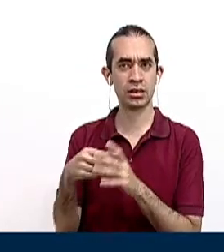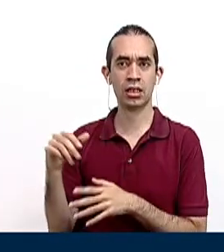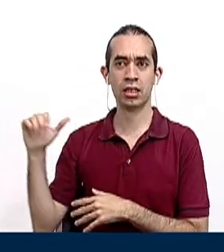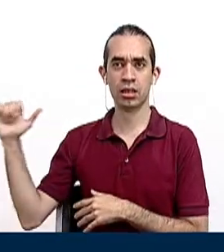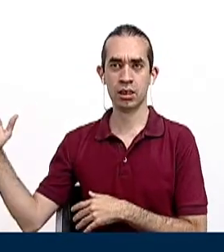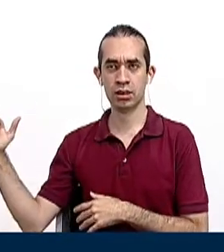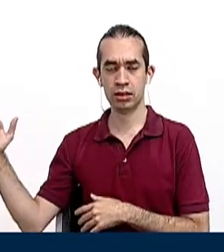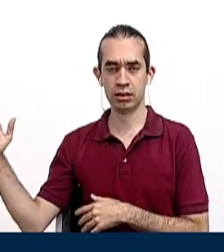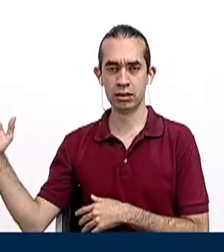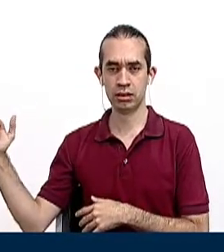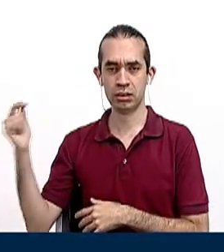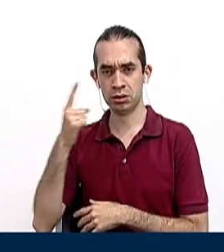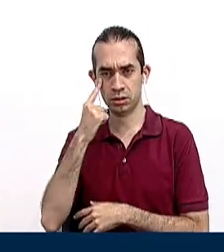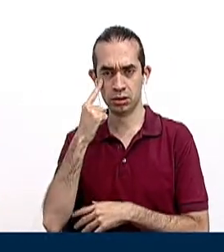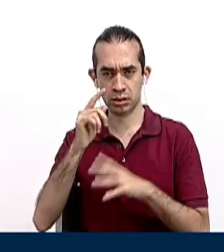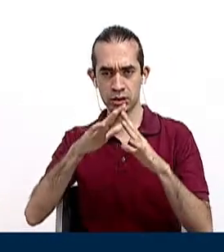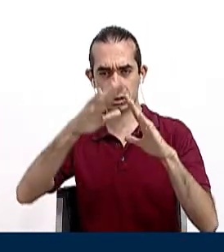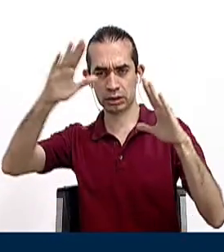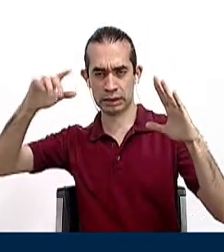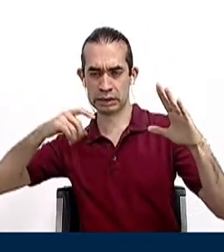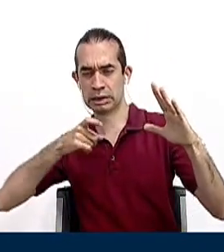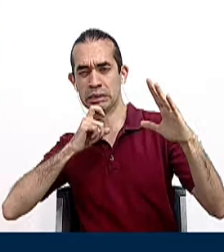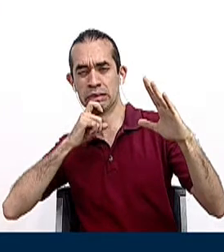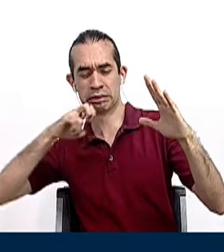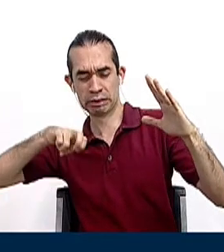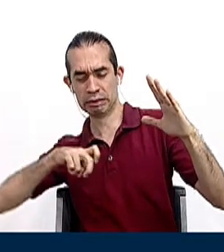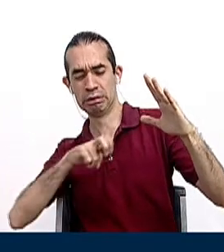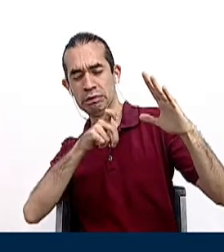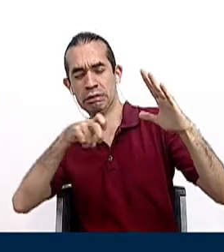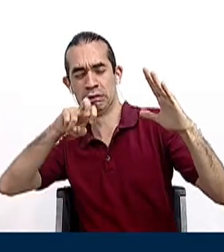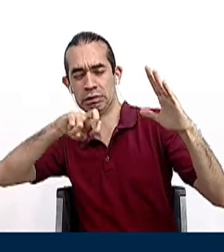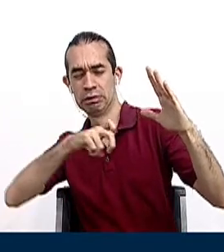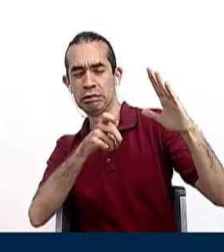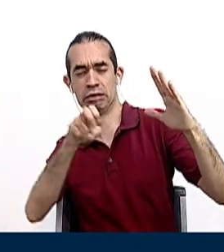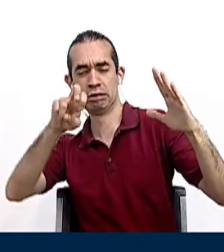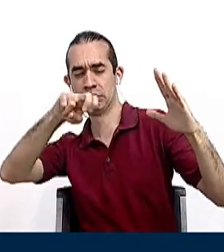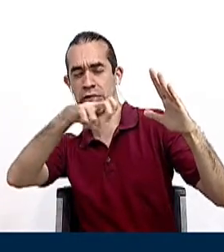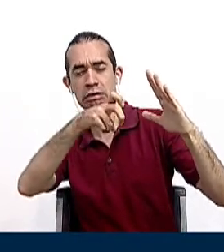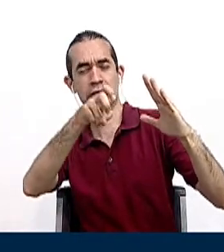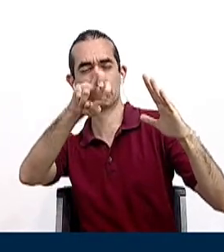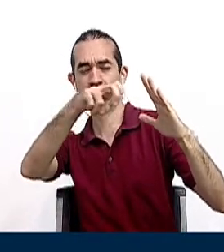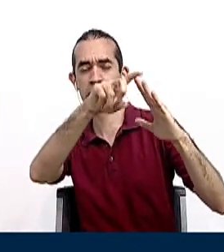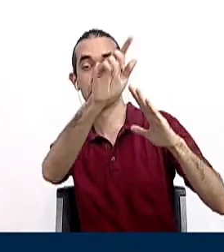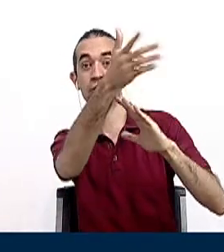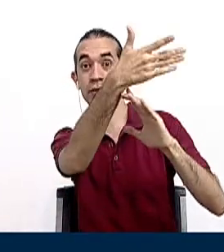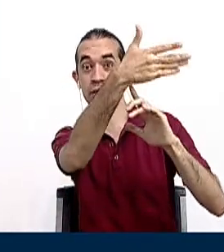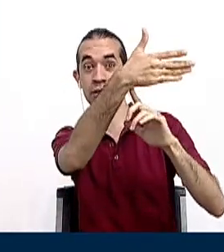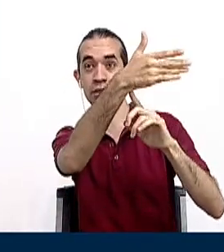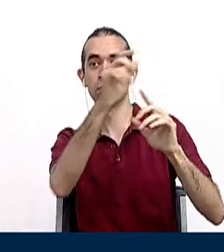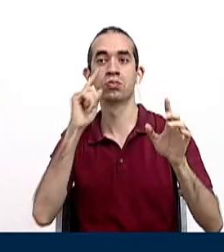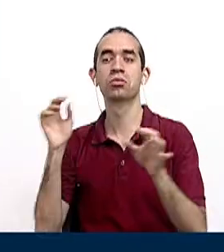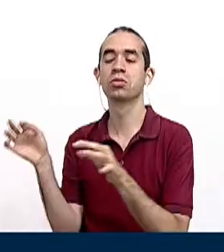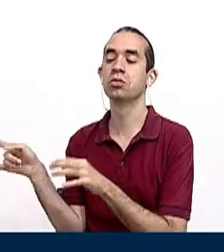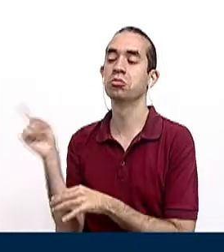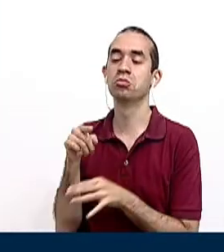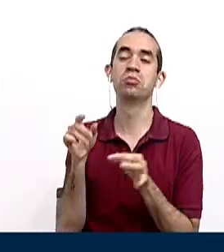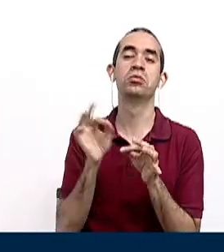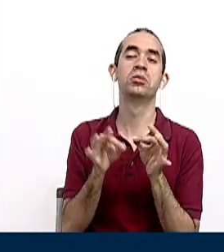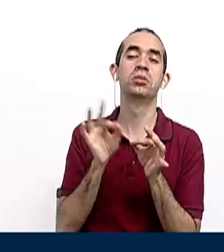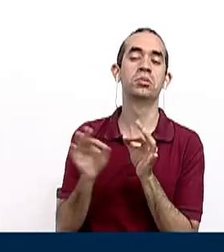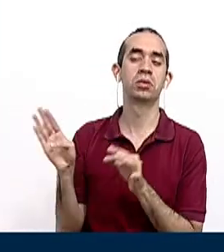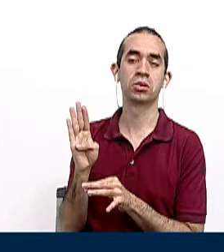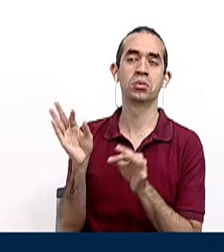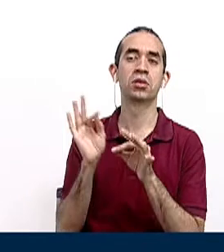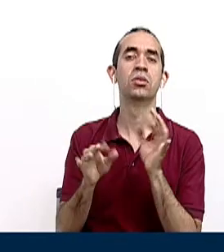this is something quite difficult to achieve, to get to the flag, and B, which is quite simple. So which one is a lofty